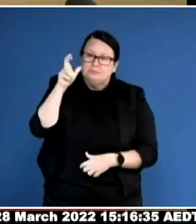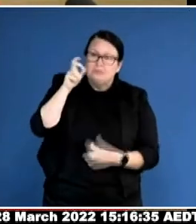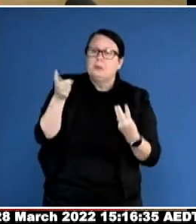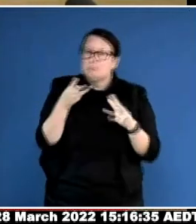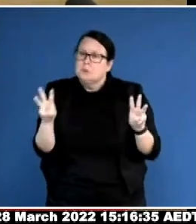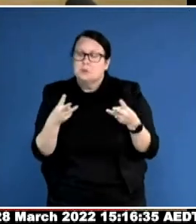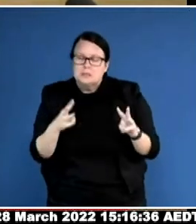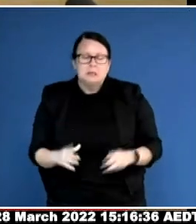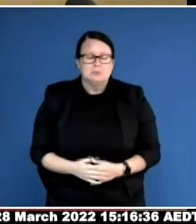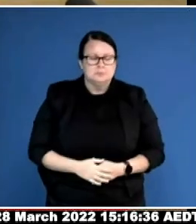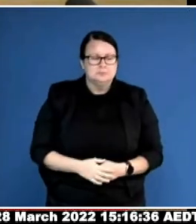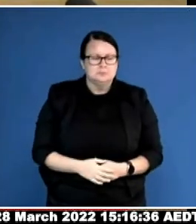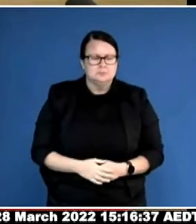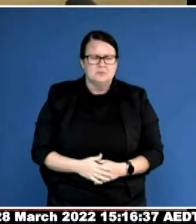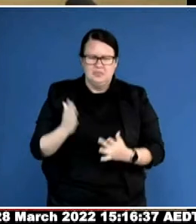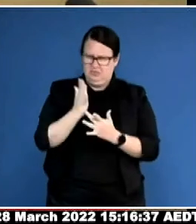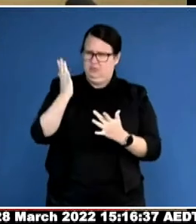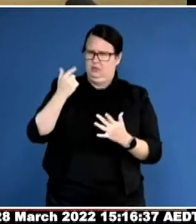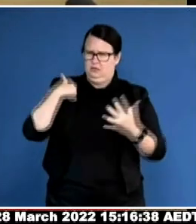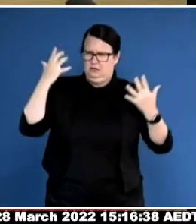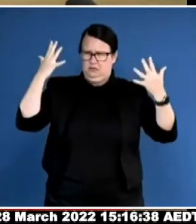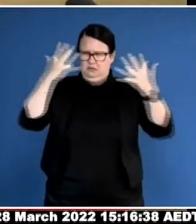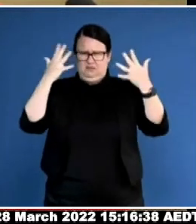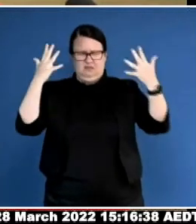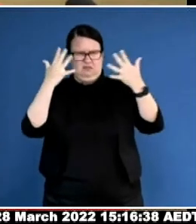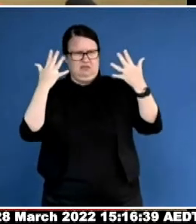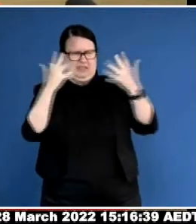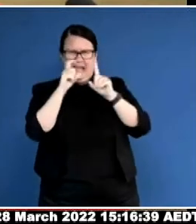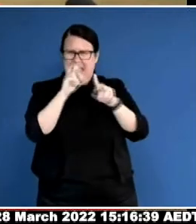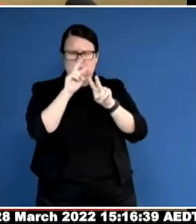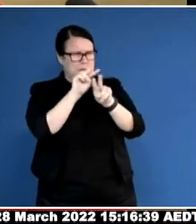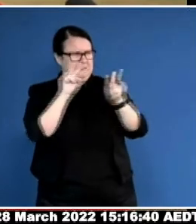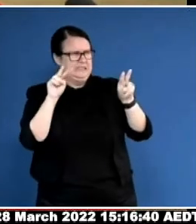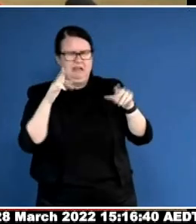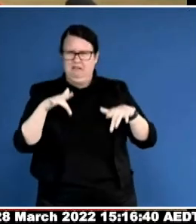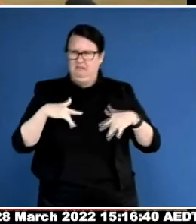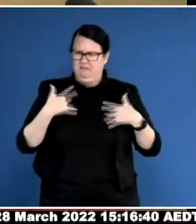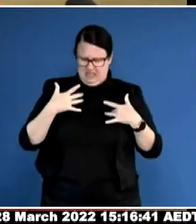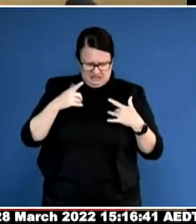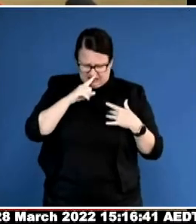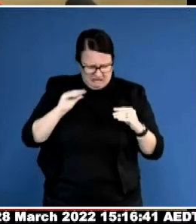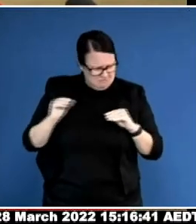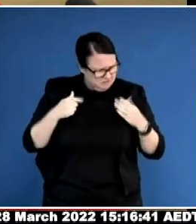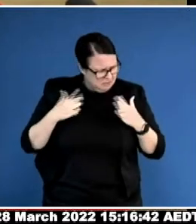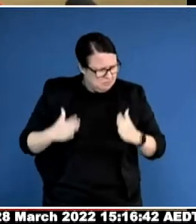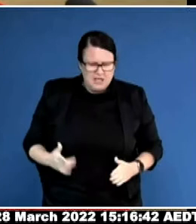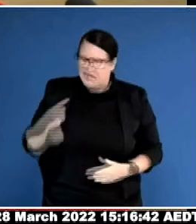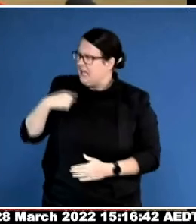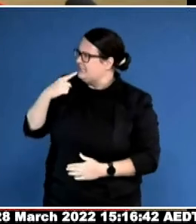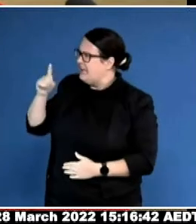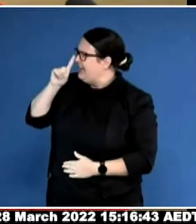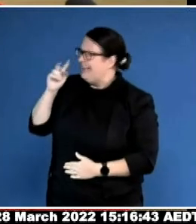to some music. Then my vision started going and I was feeling like I was having trouble moving. I said to